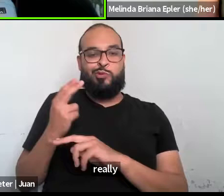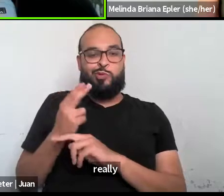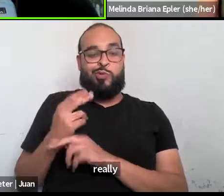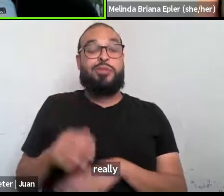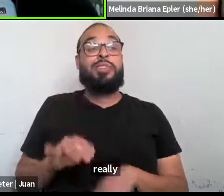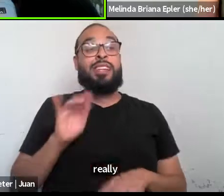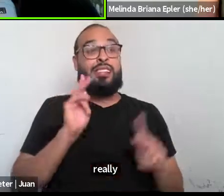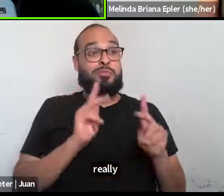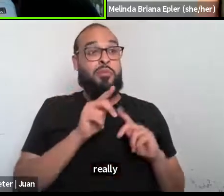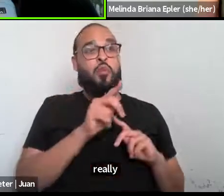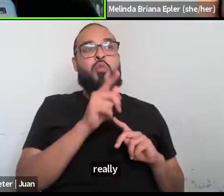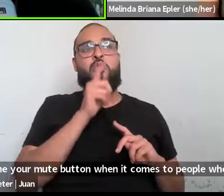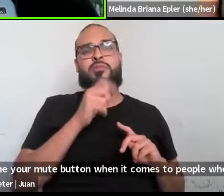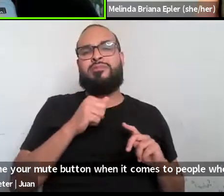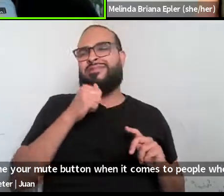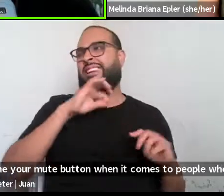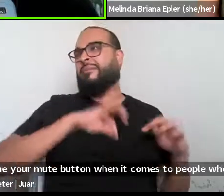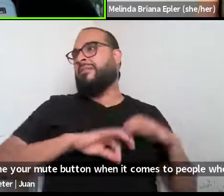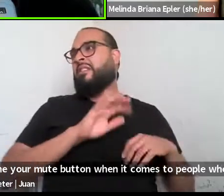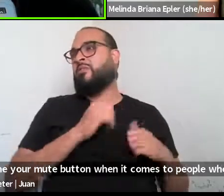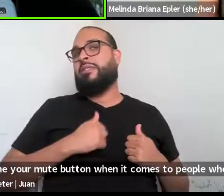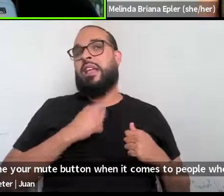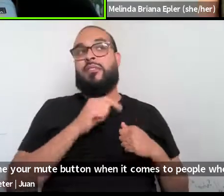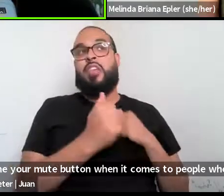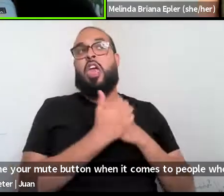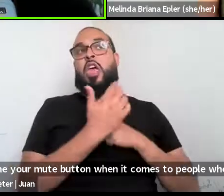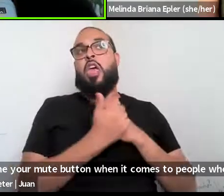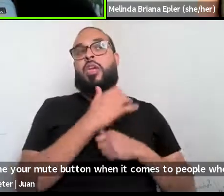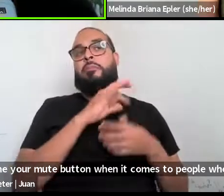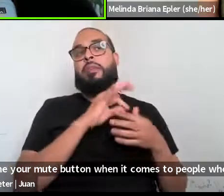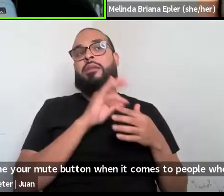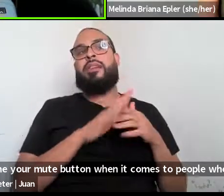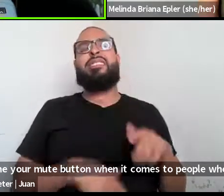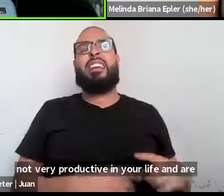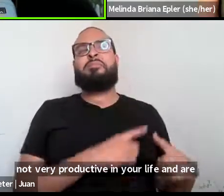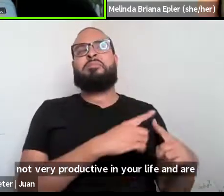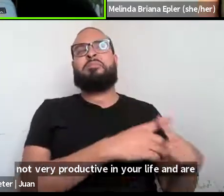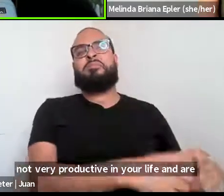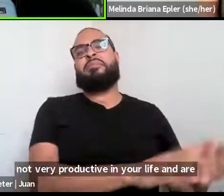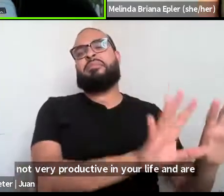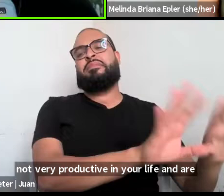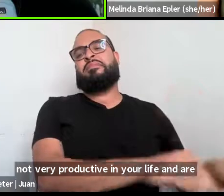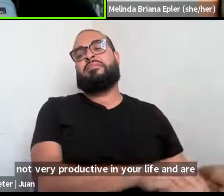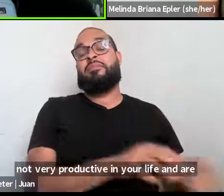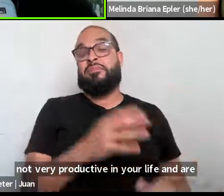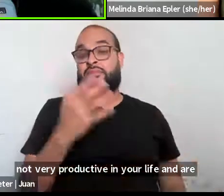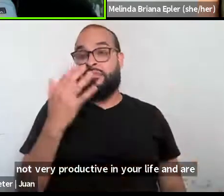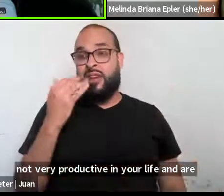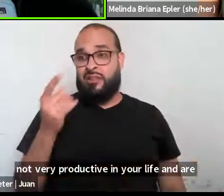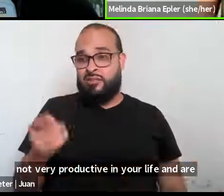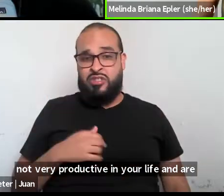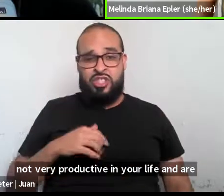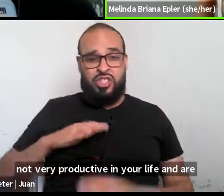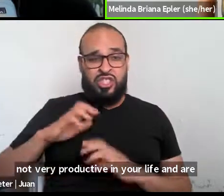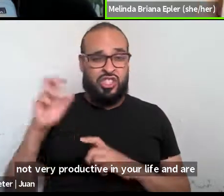in your life and are sending you messages, and just tune them out, because you're the bomb.